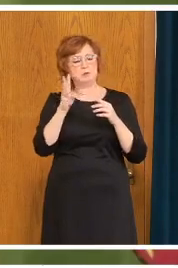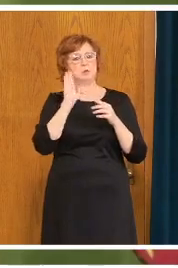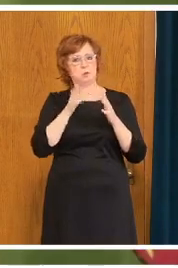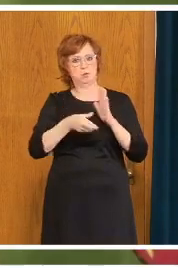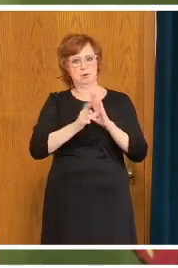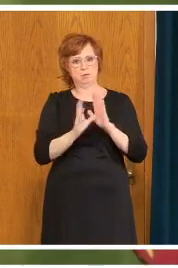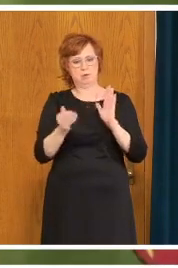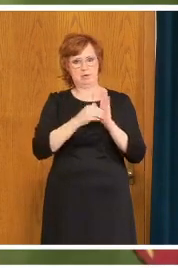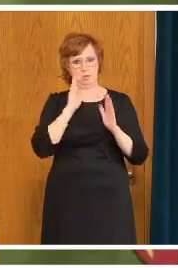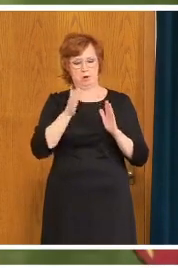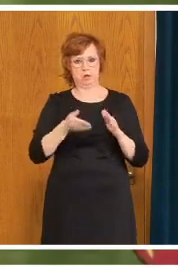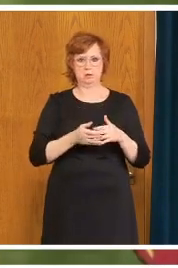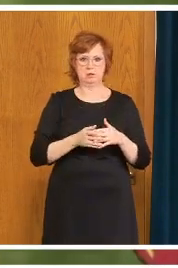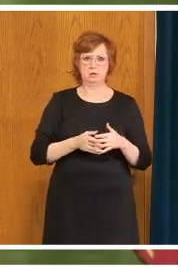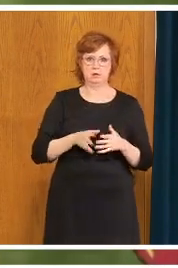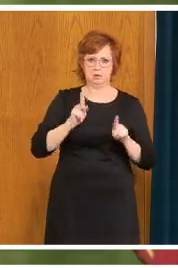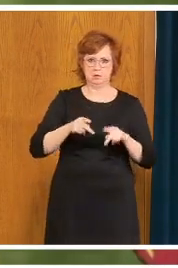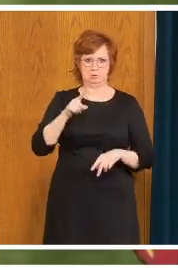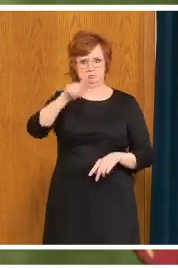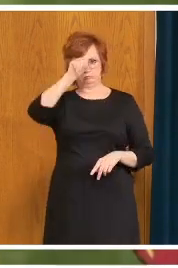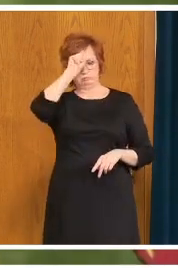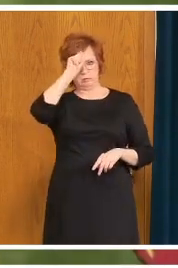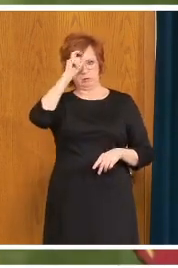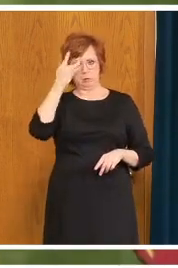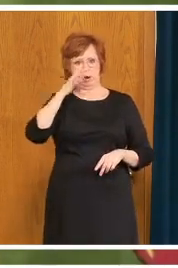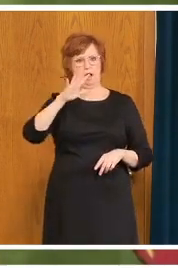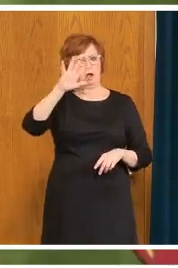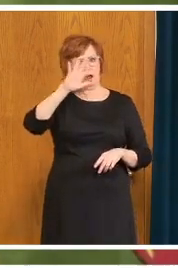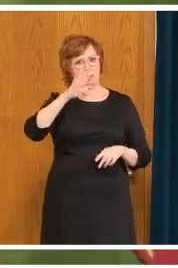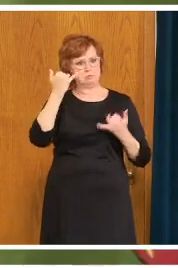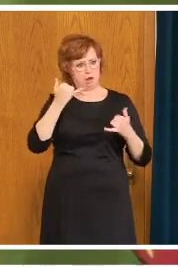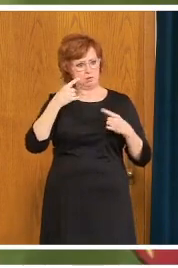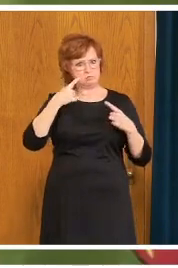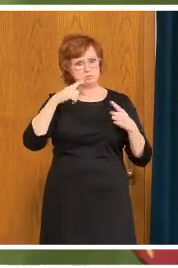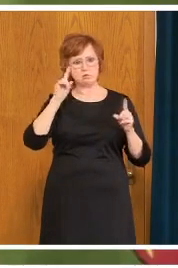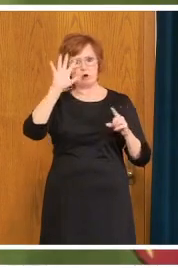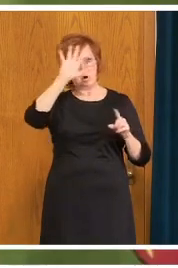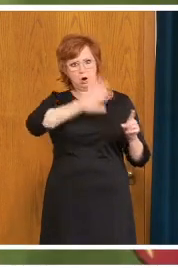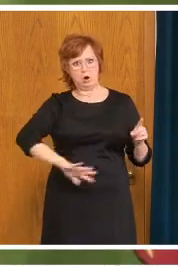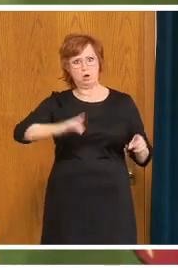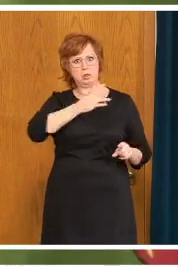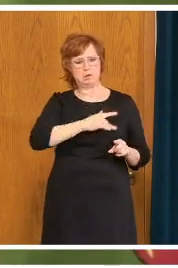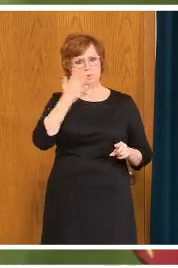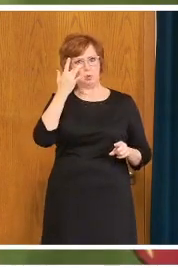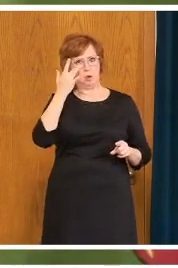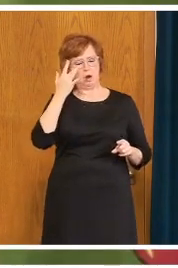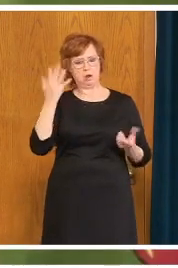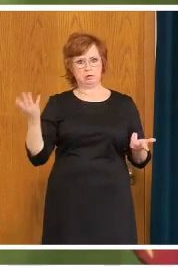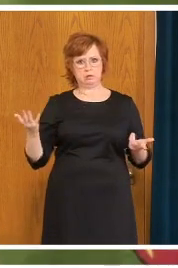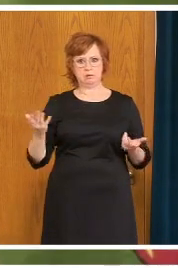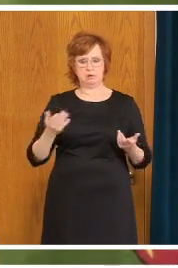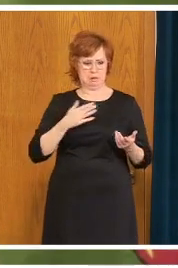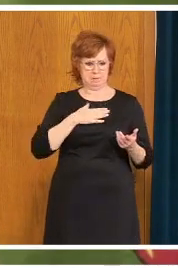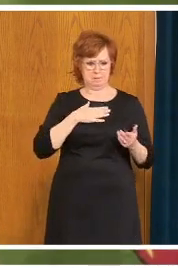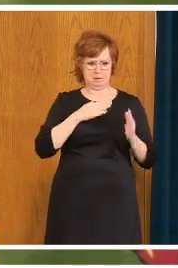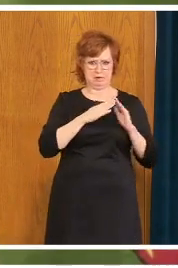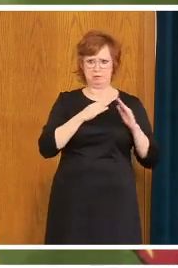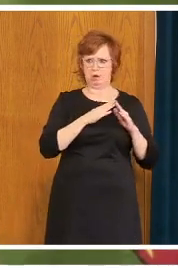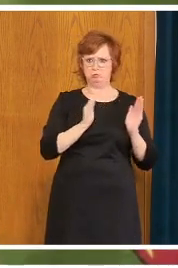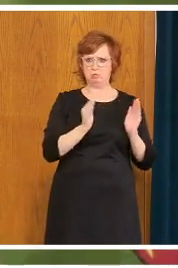I know some people may be wondering why these measures are province-wide. While cases may be low in their part of the